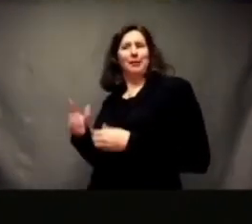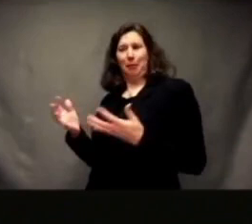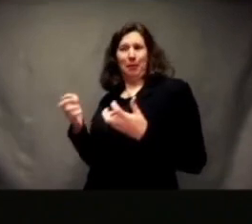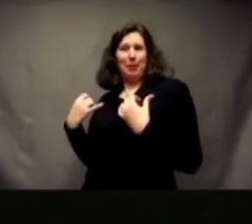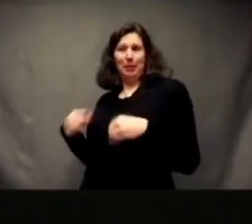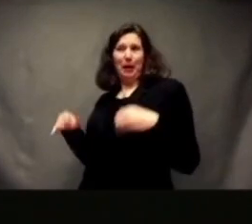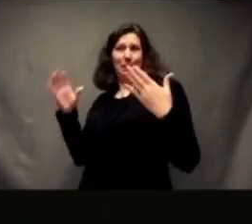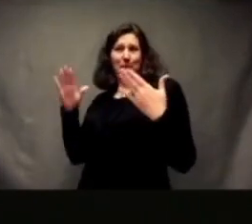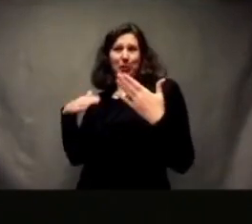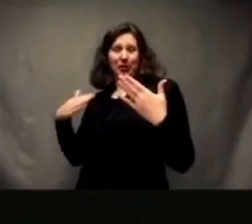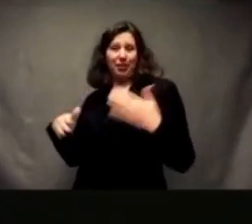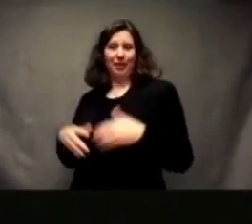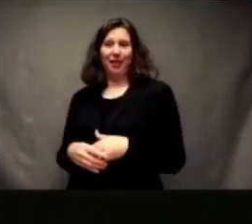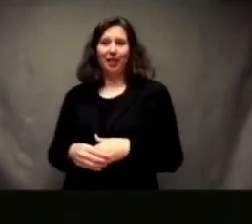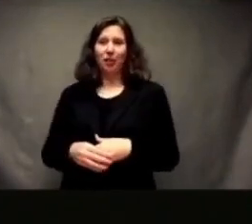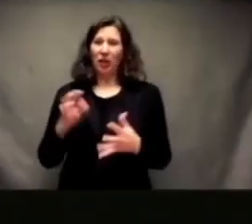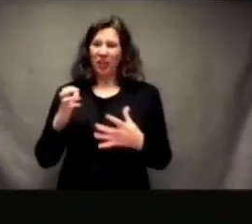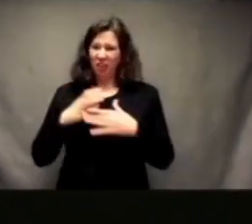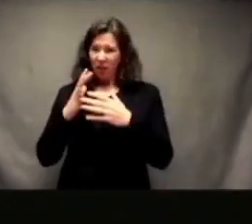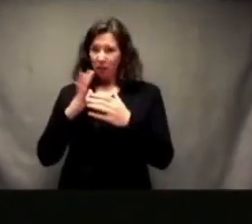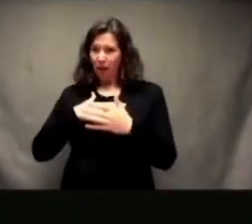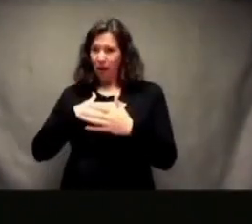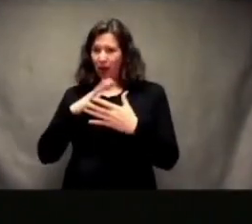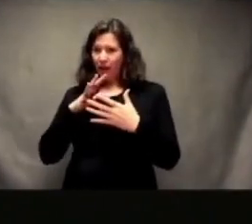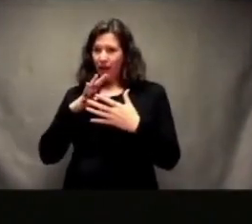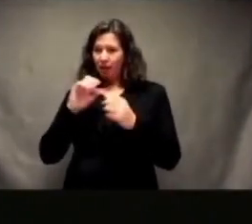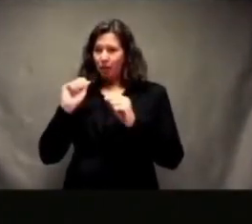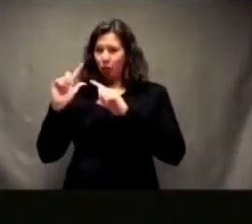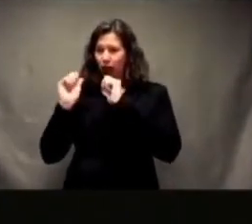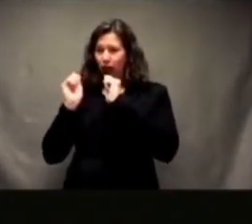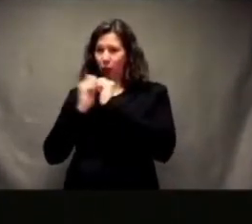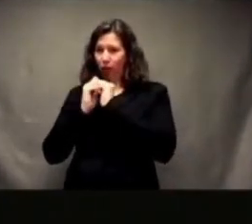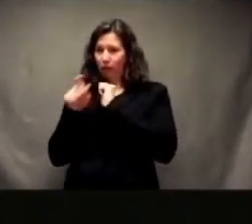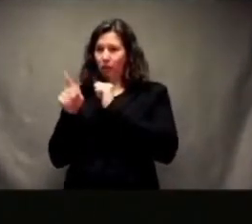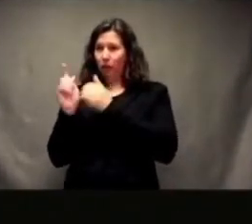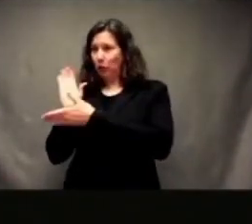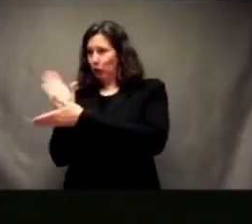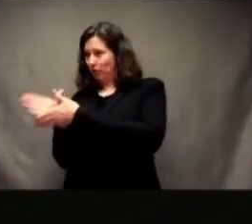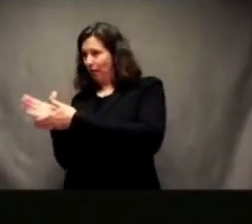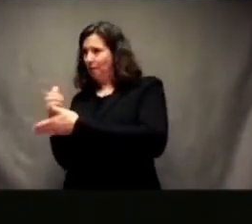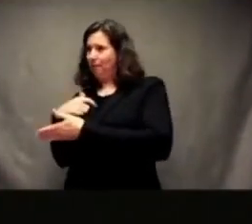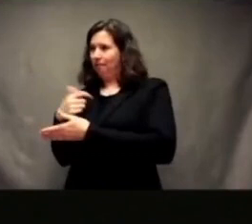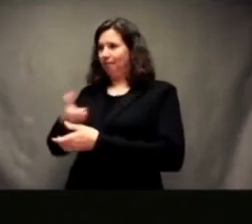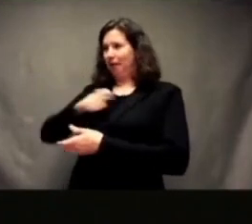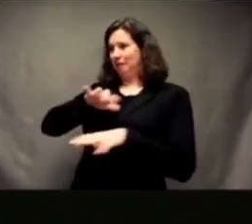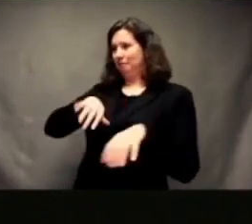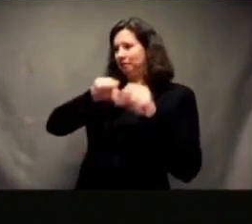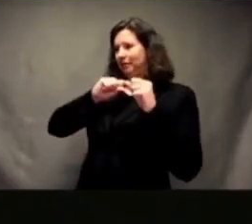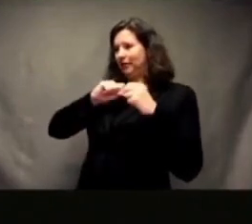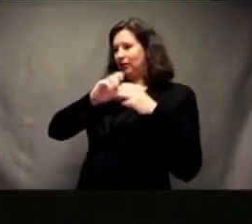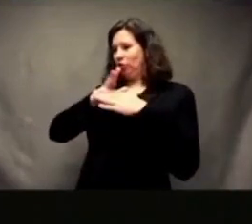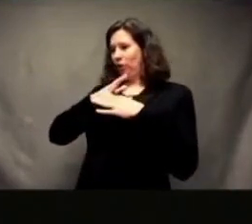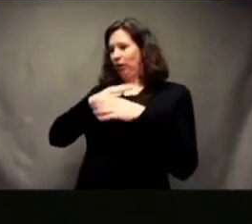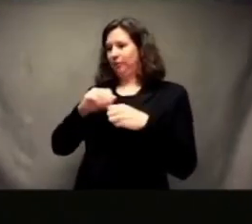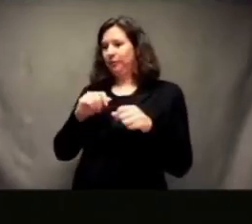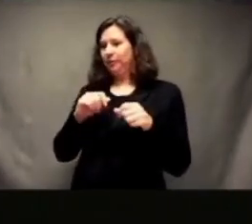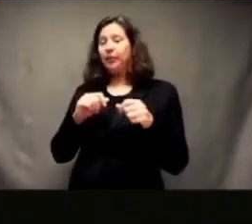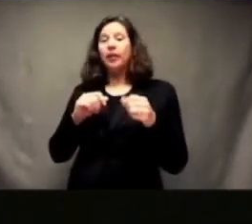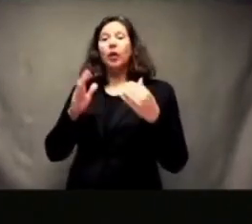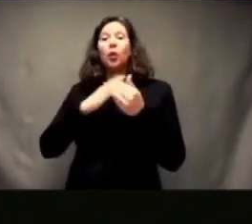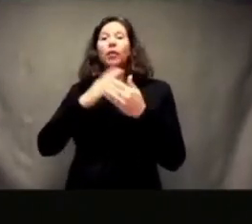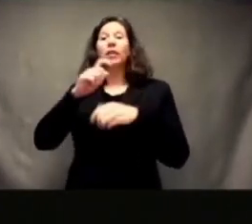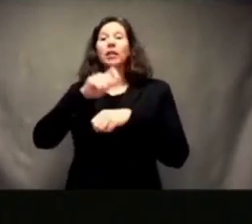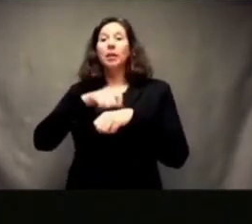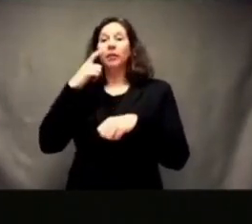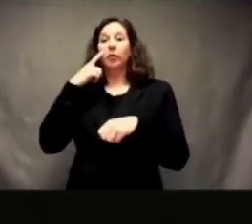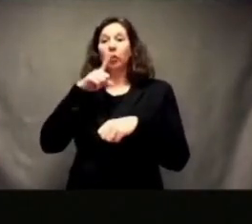to share my screen. You have to stop sharing your screen. So we'll say whatever time it is for you